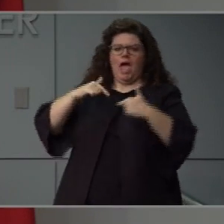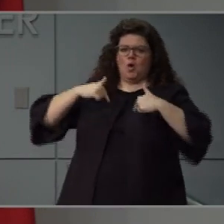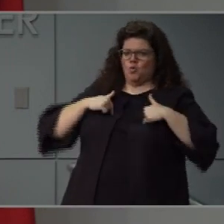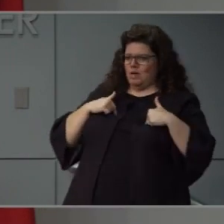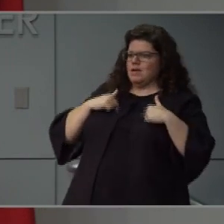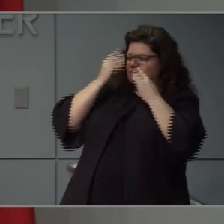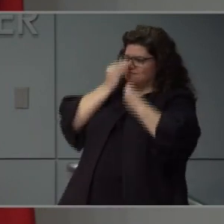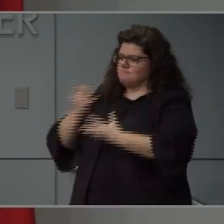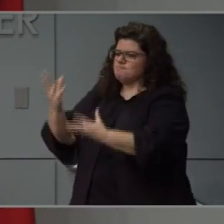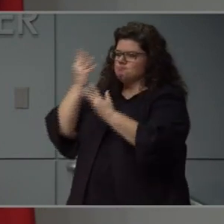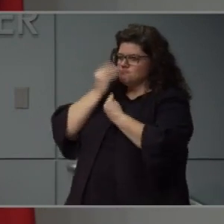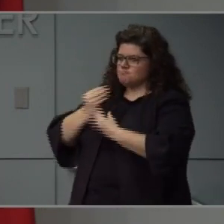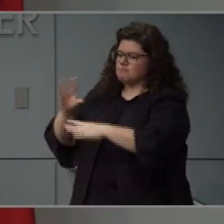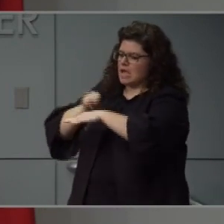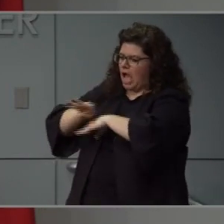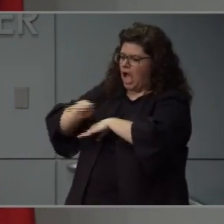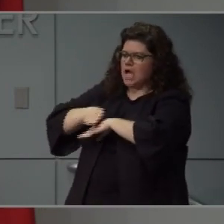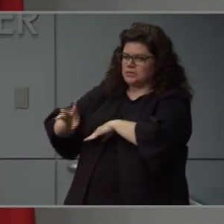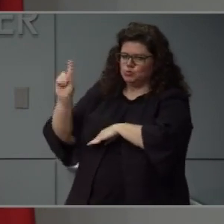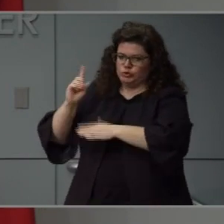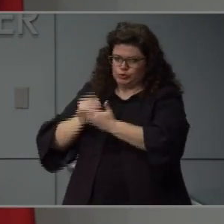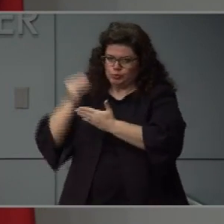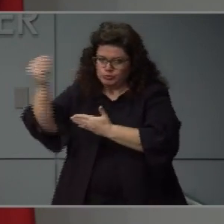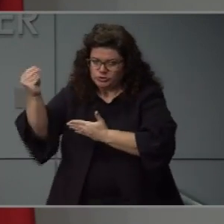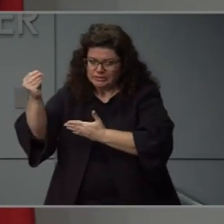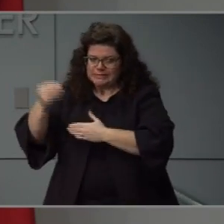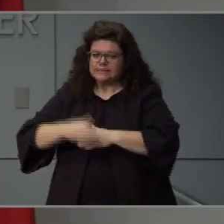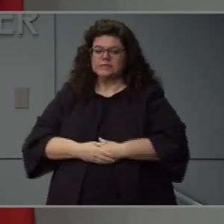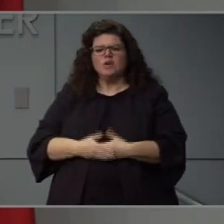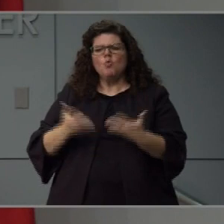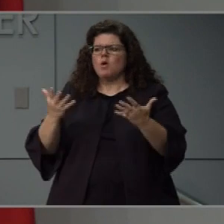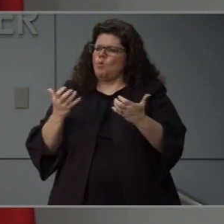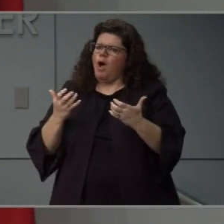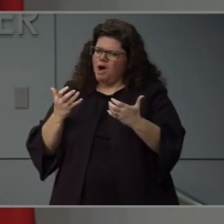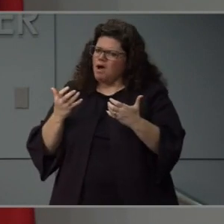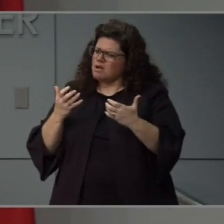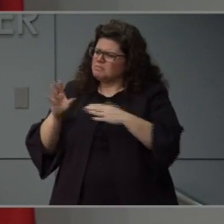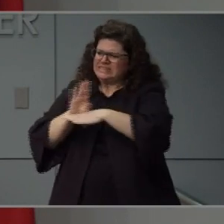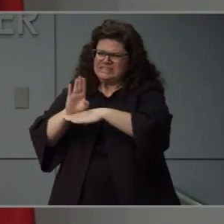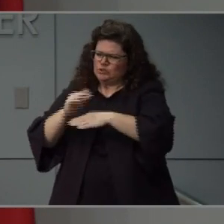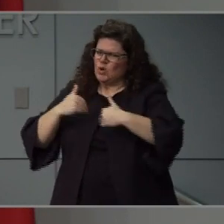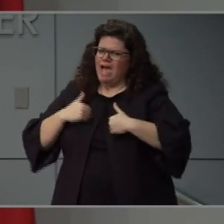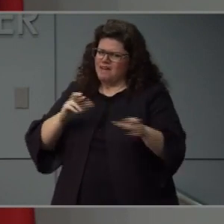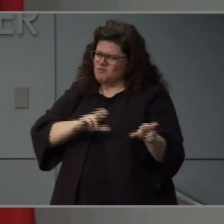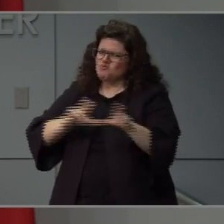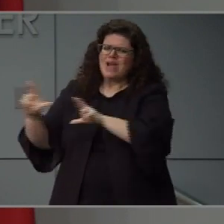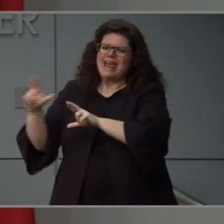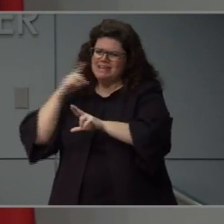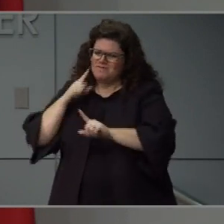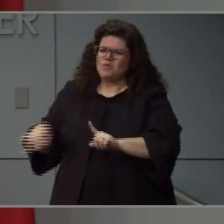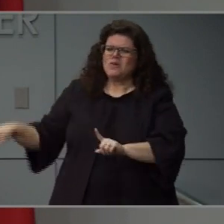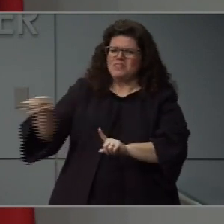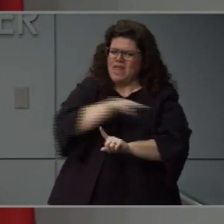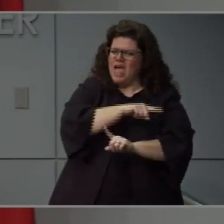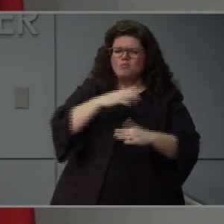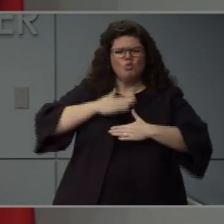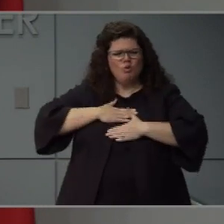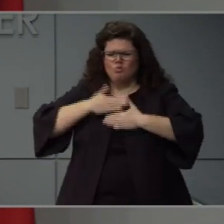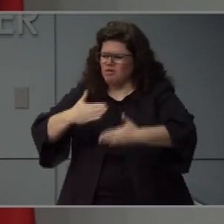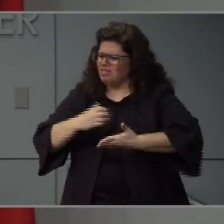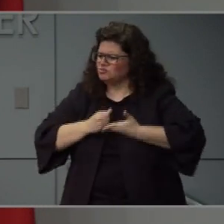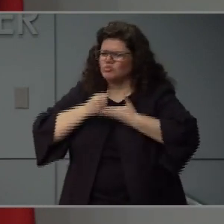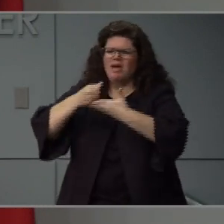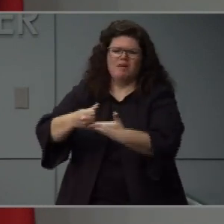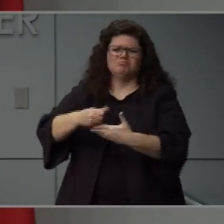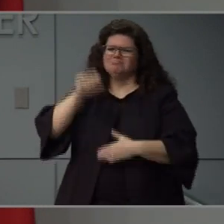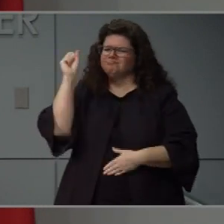collaboratives and make those purchases. But of course, we want folks to have what they need right away, and we'll always be willing to help